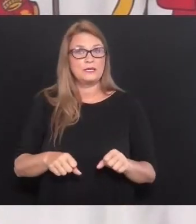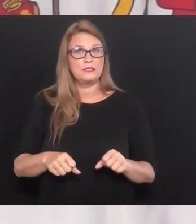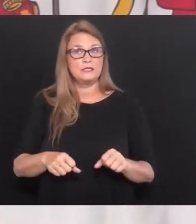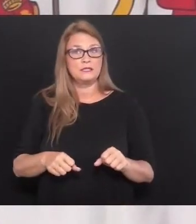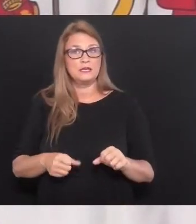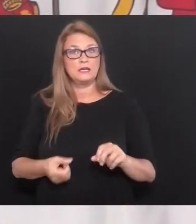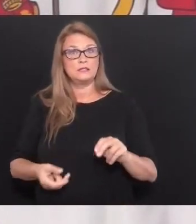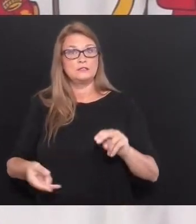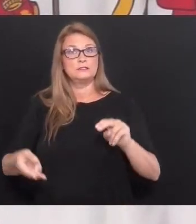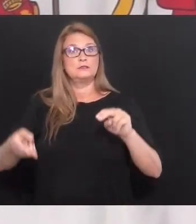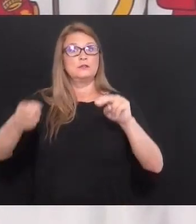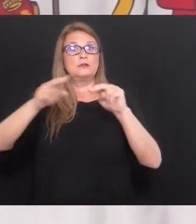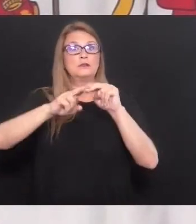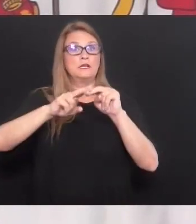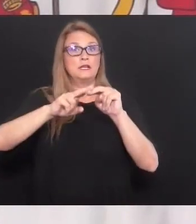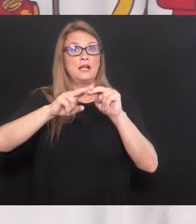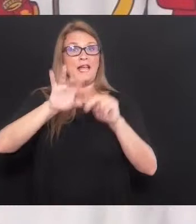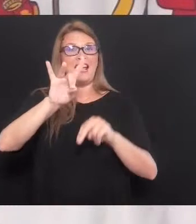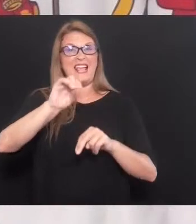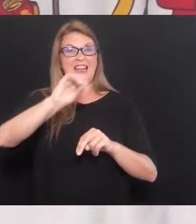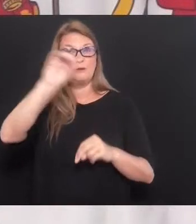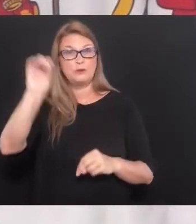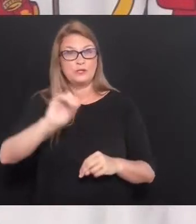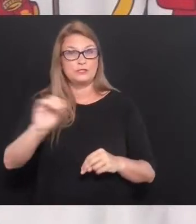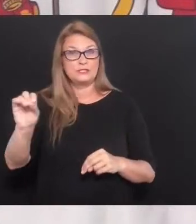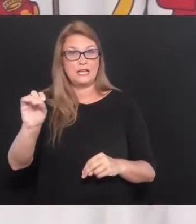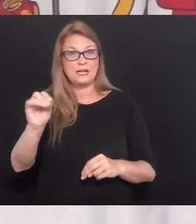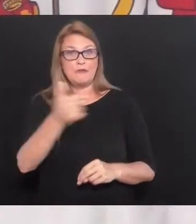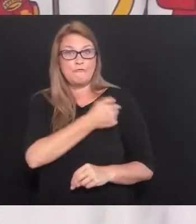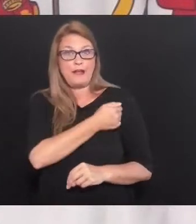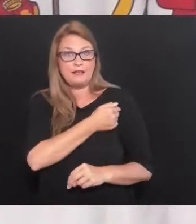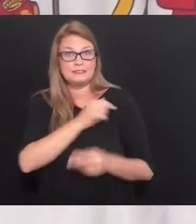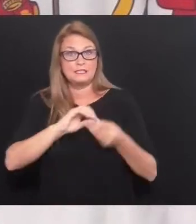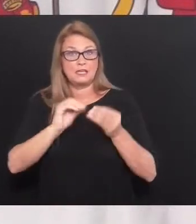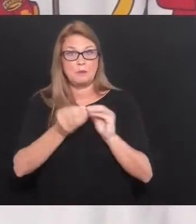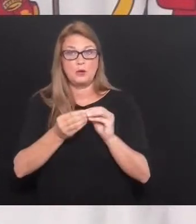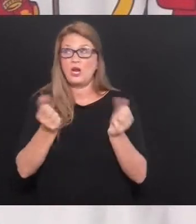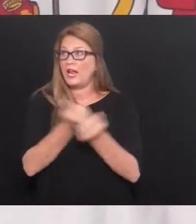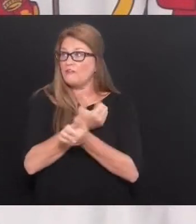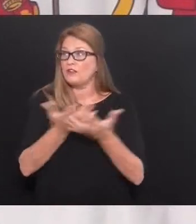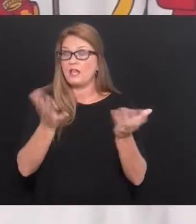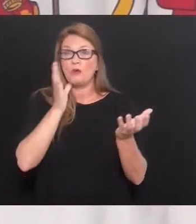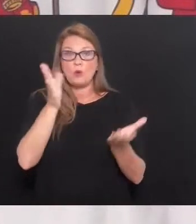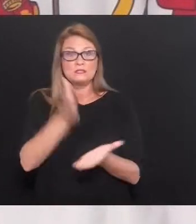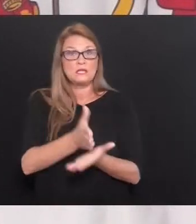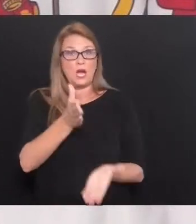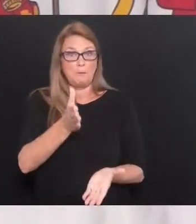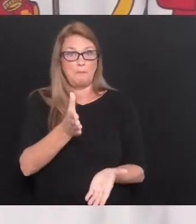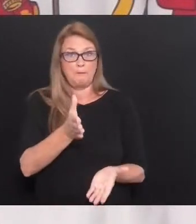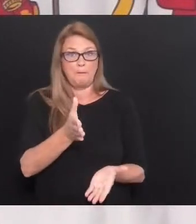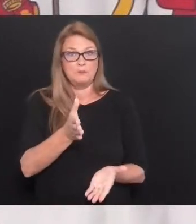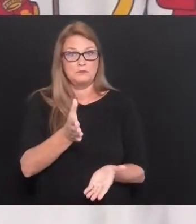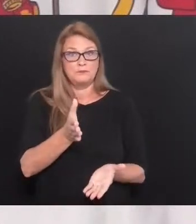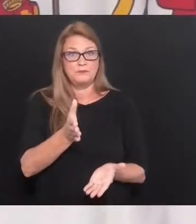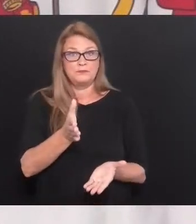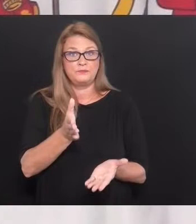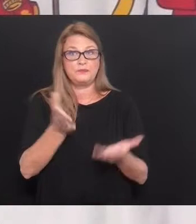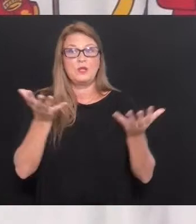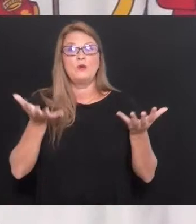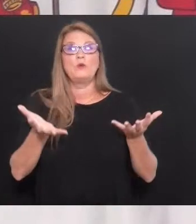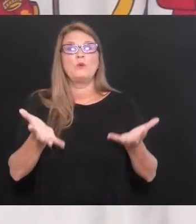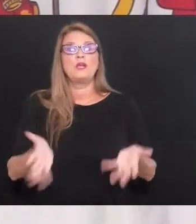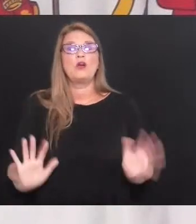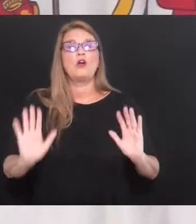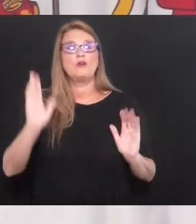of 80% or whatever, we would shut this thing down. We all know that we want to